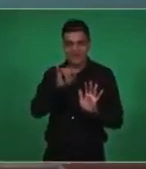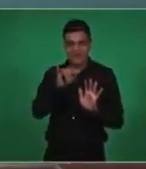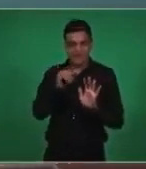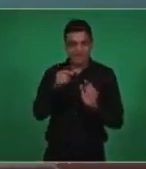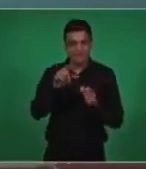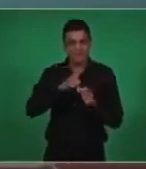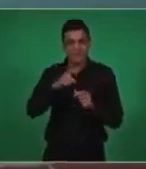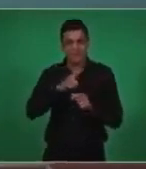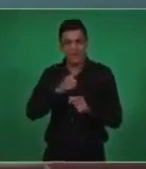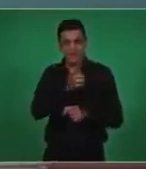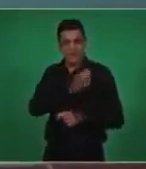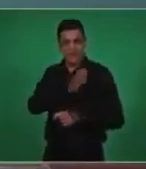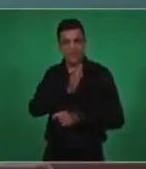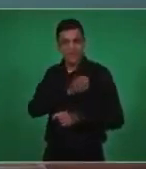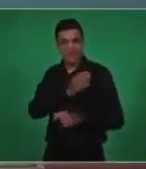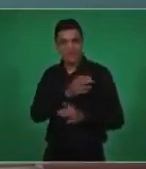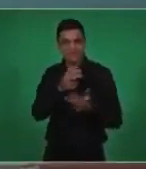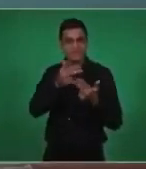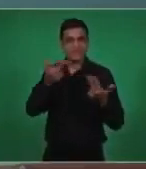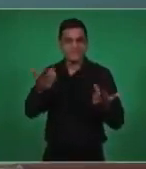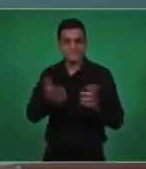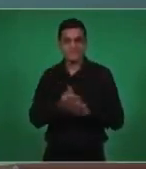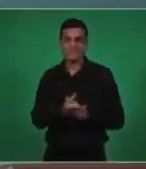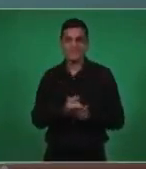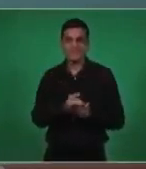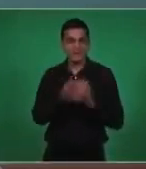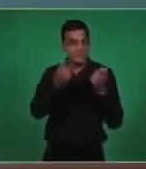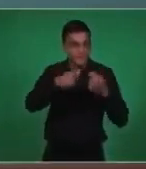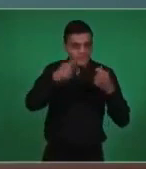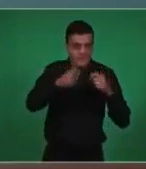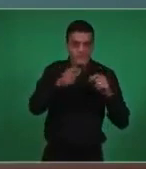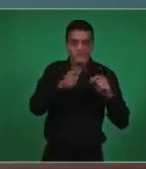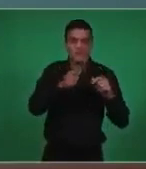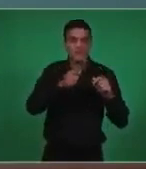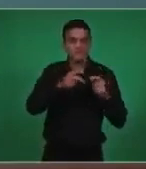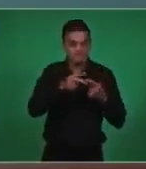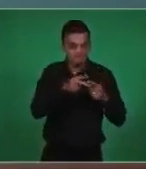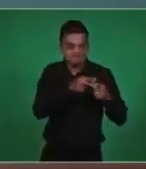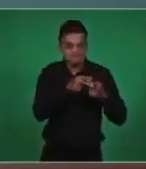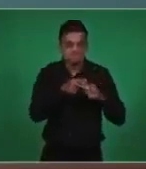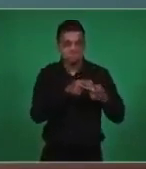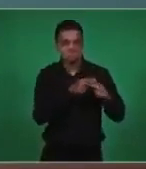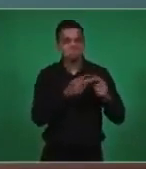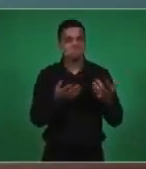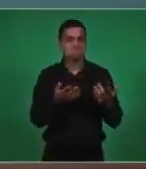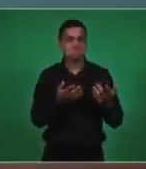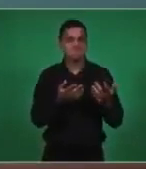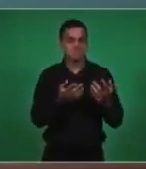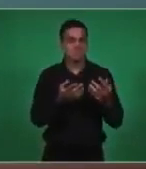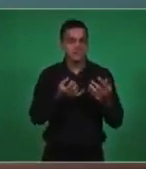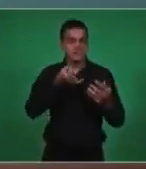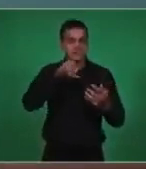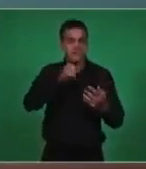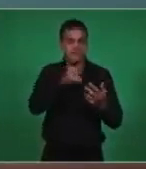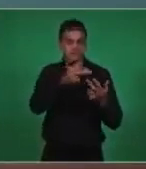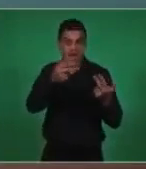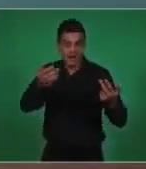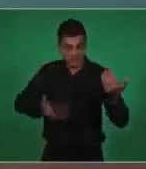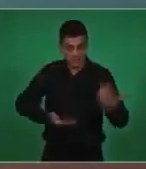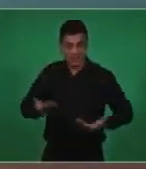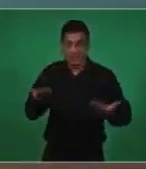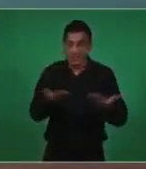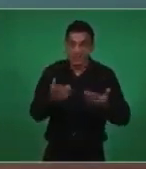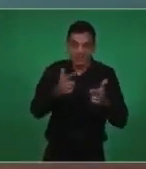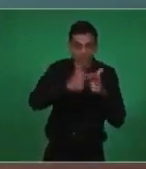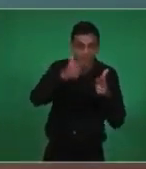city, walled city, than a heart that has been wounded and offended. There's an